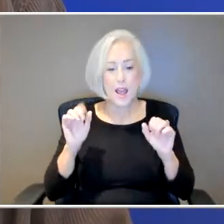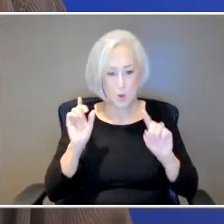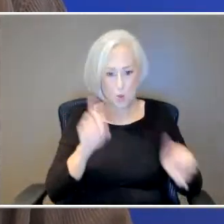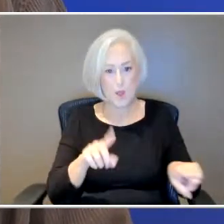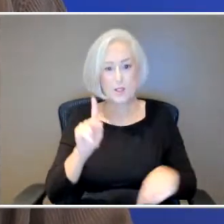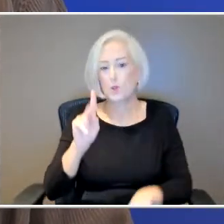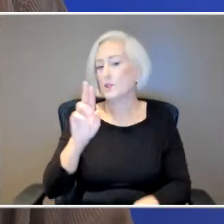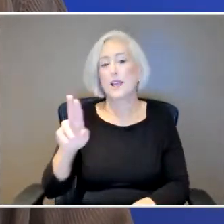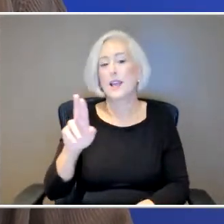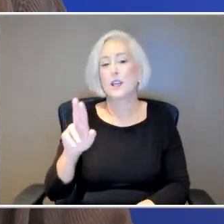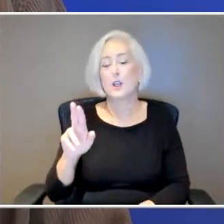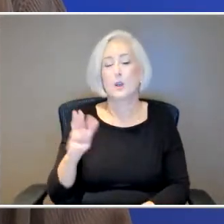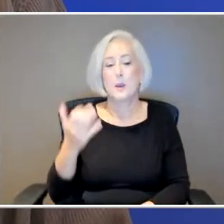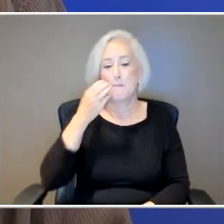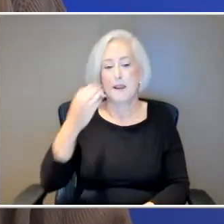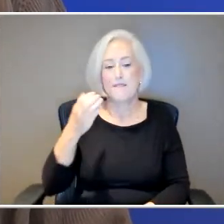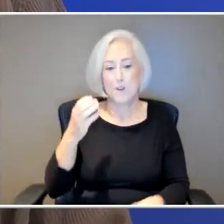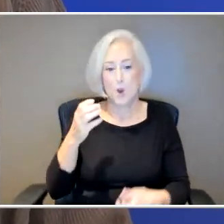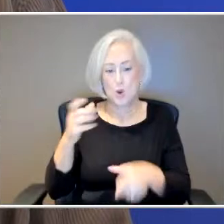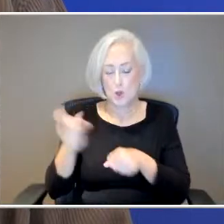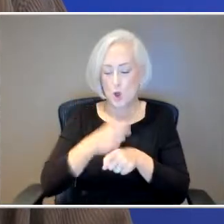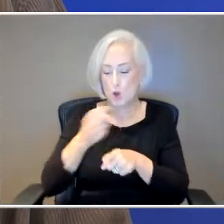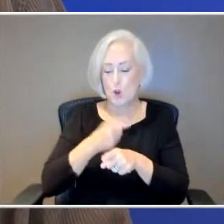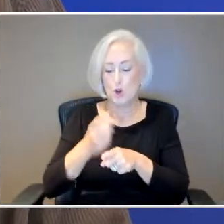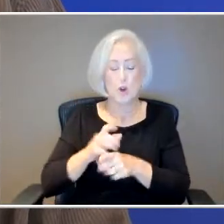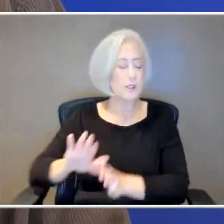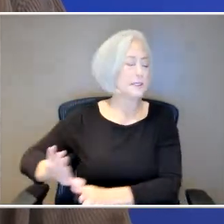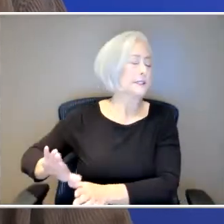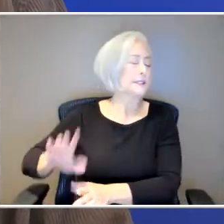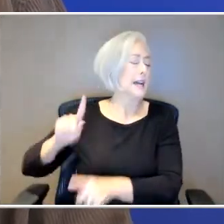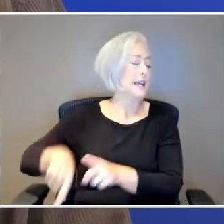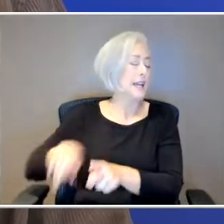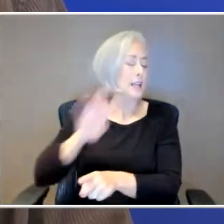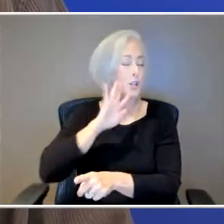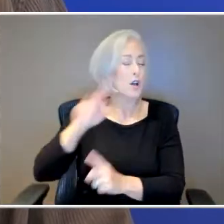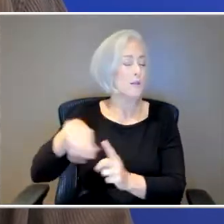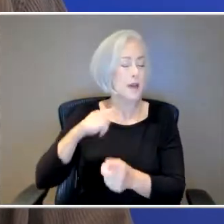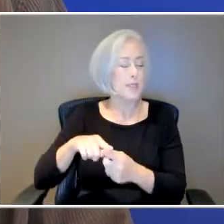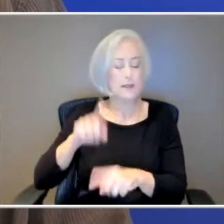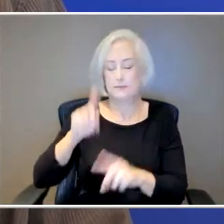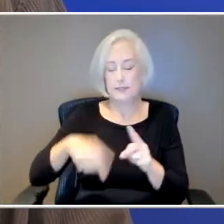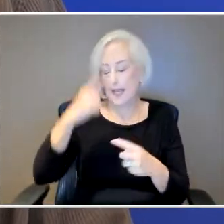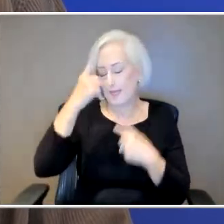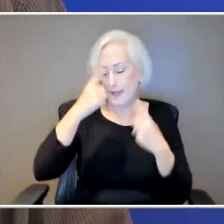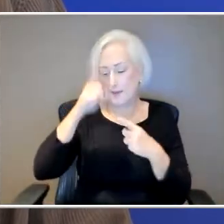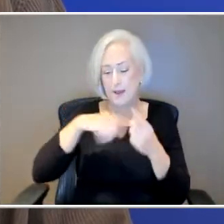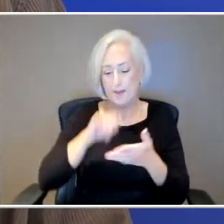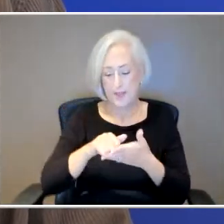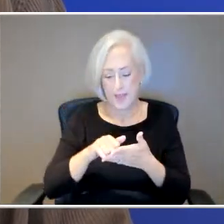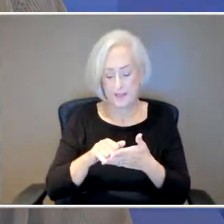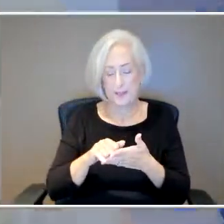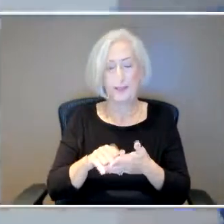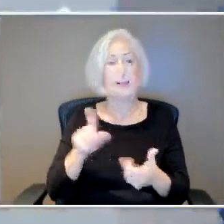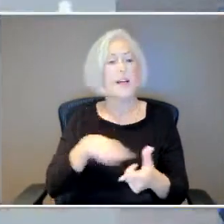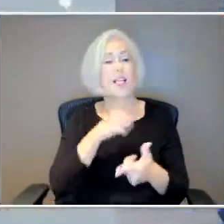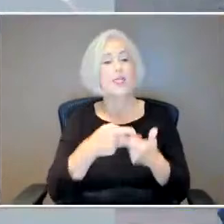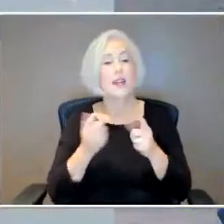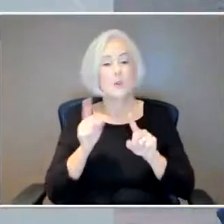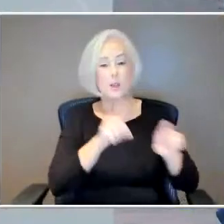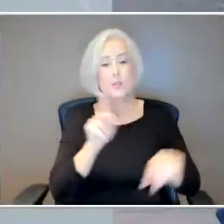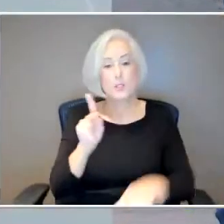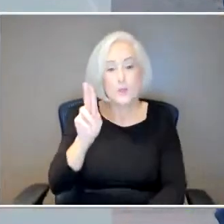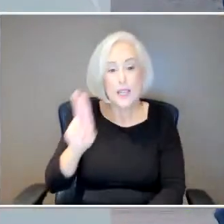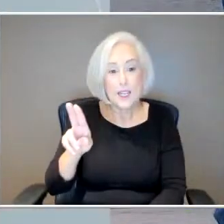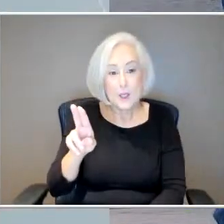blowing up when people were getting the news, and I was like, I couldn't talk about it, I couldn't think about it. And then after I was at KU, I mean,